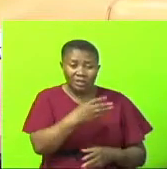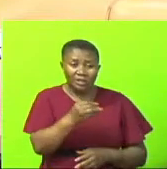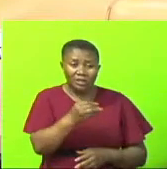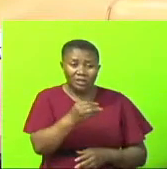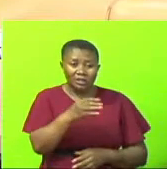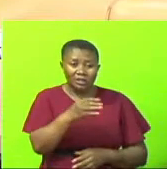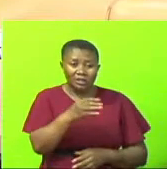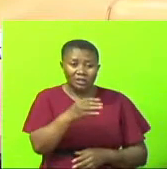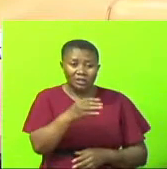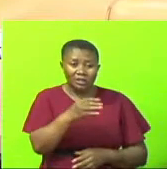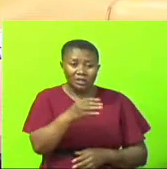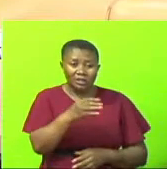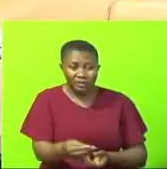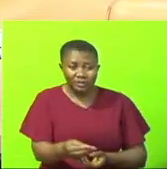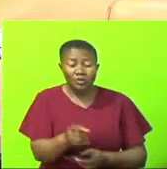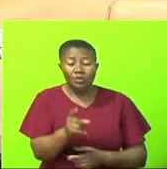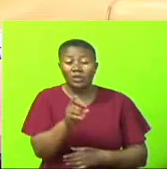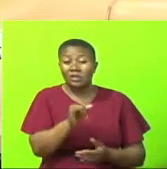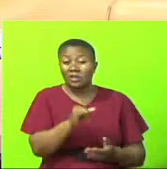last part says, and when necessary,